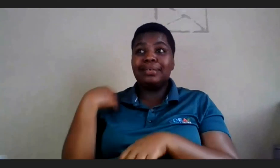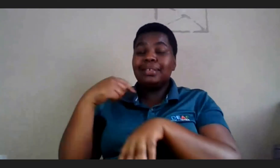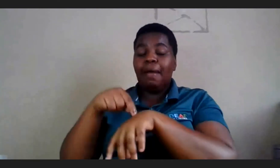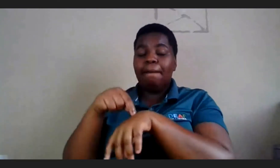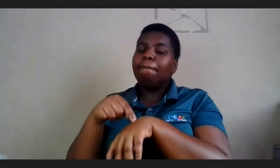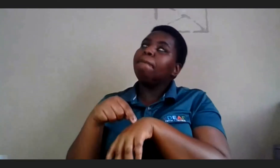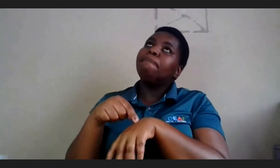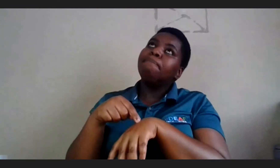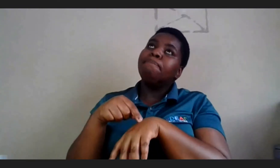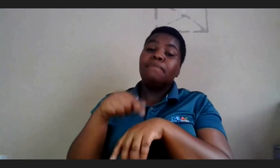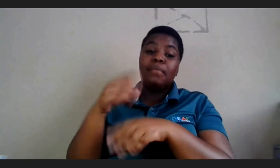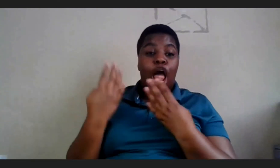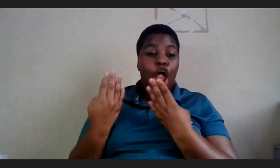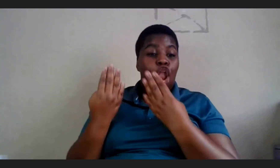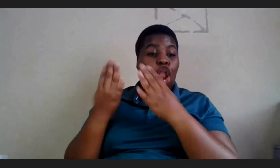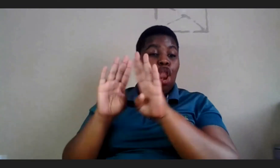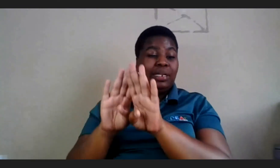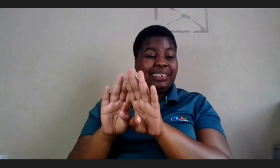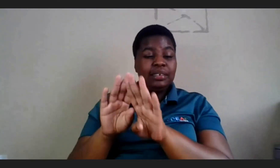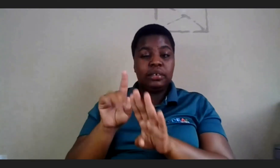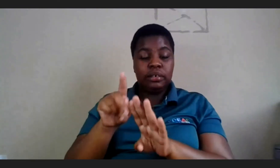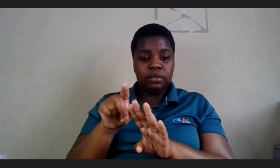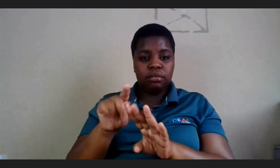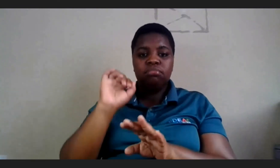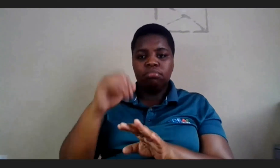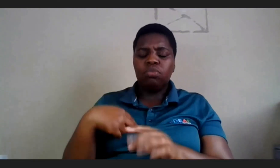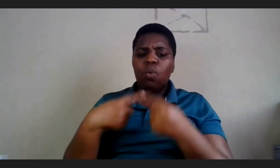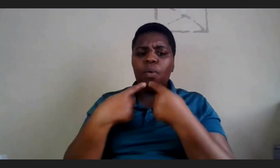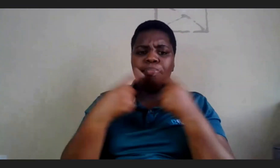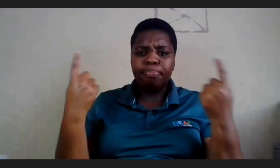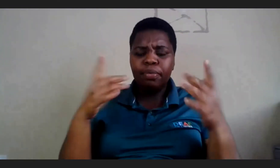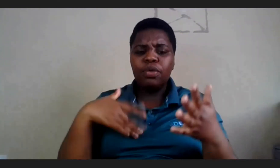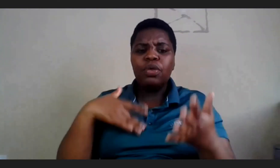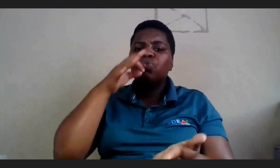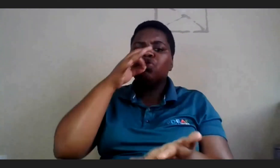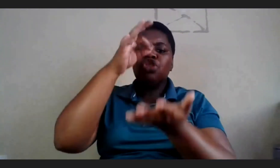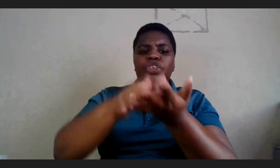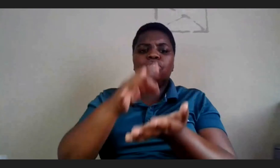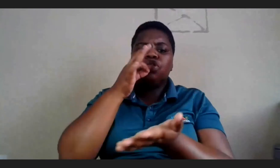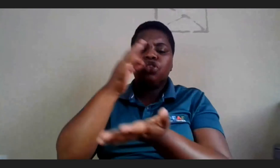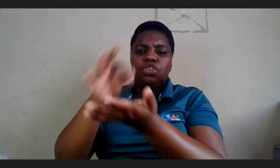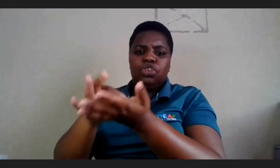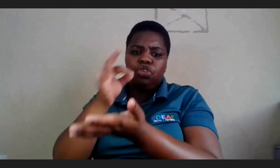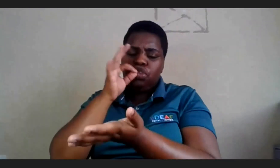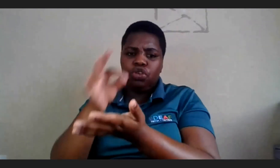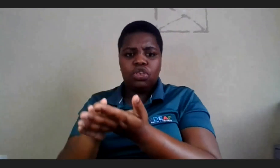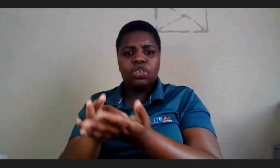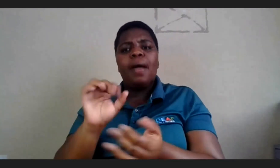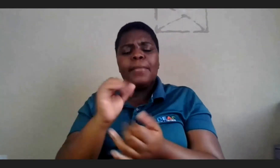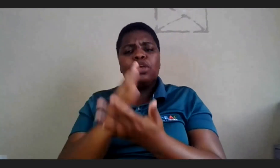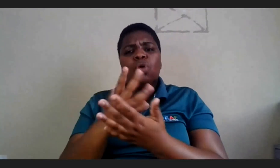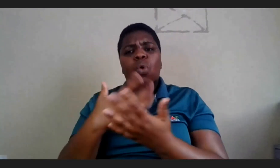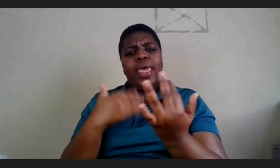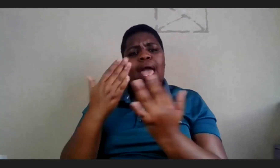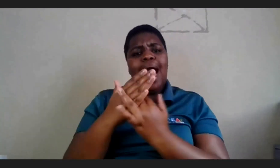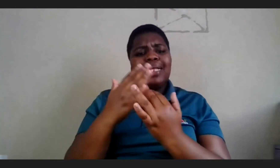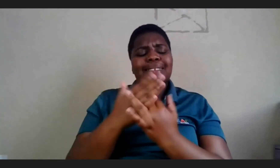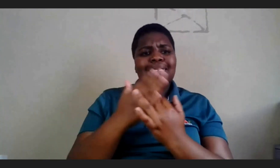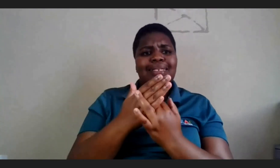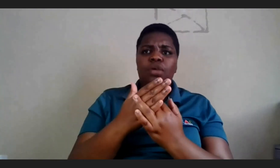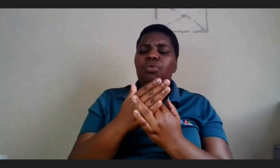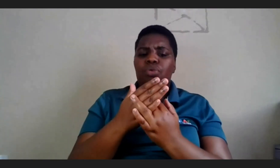lockdown period, we did put out regulations in terms of access to